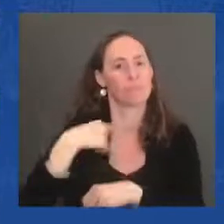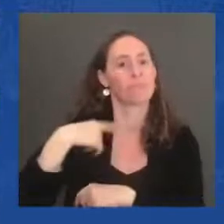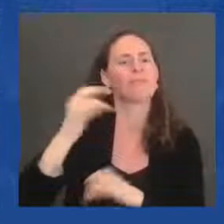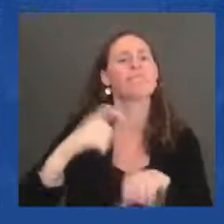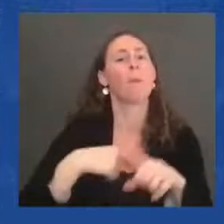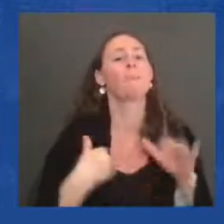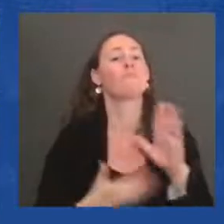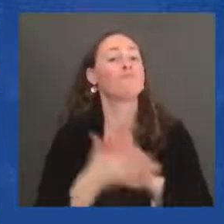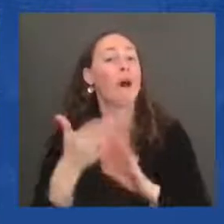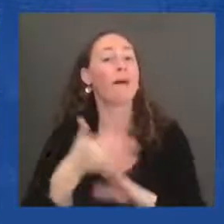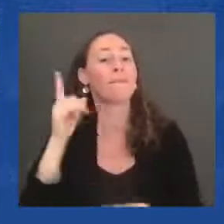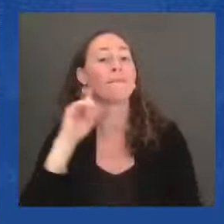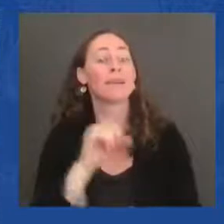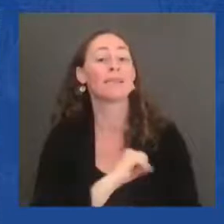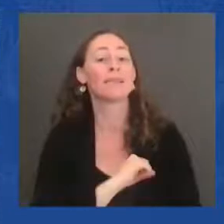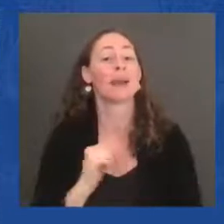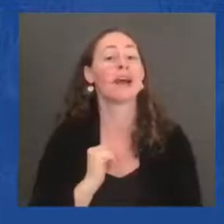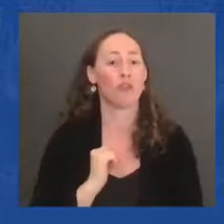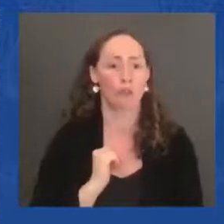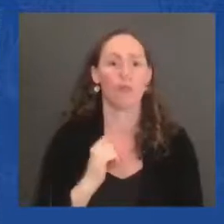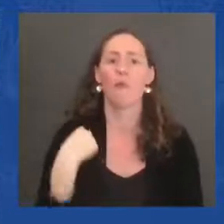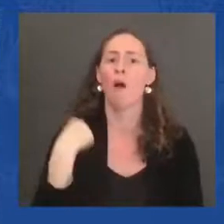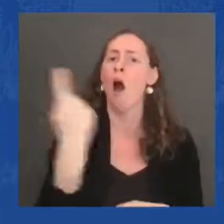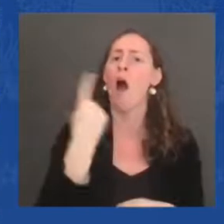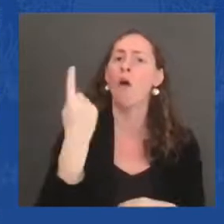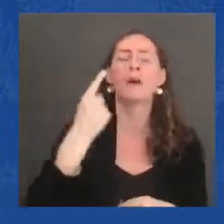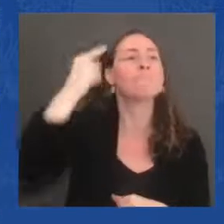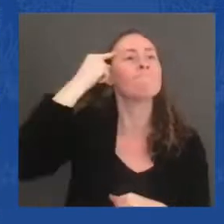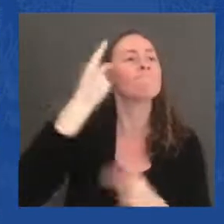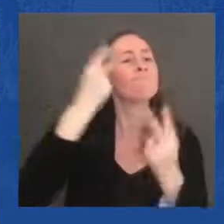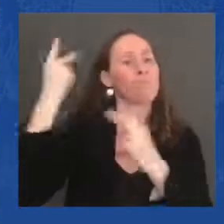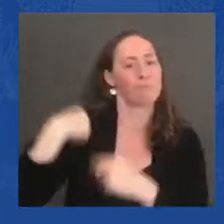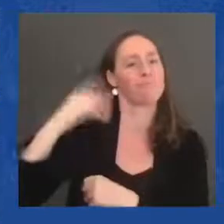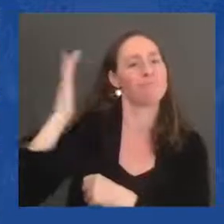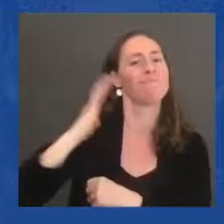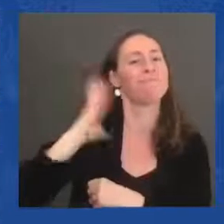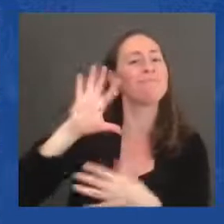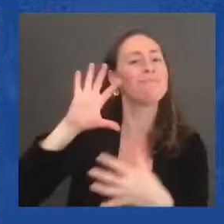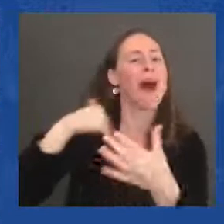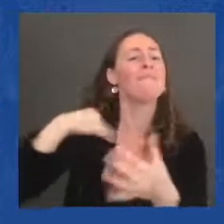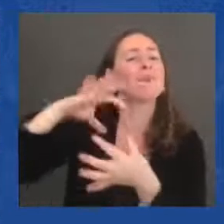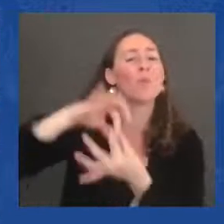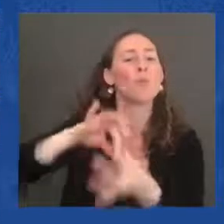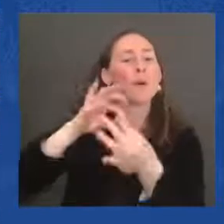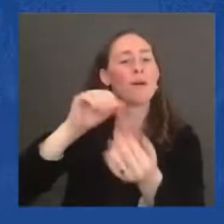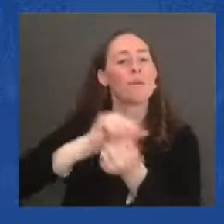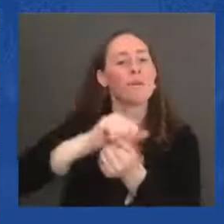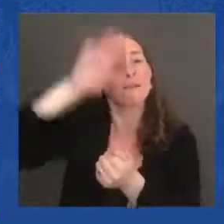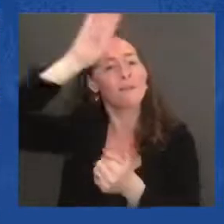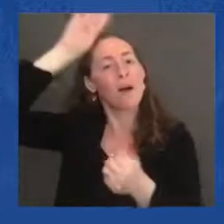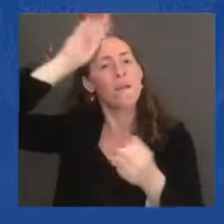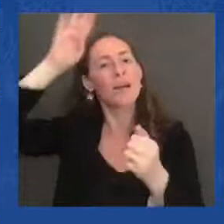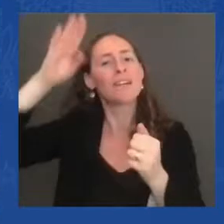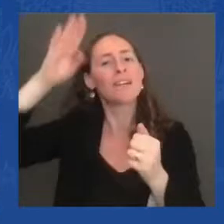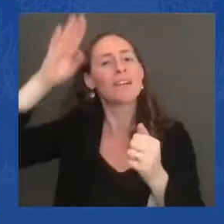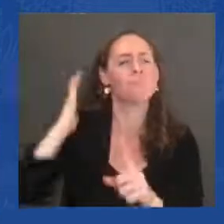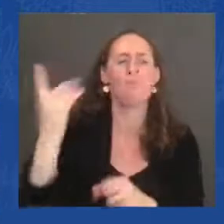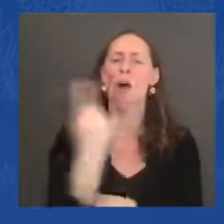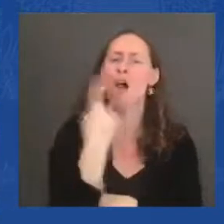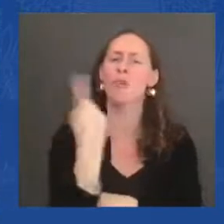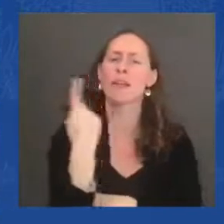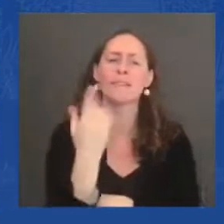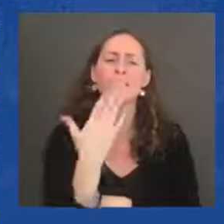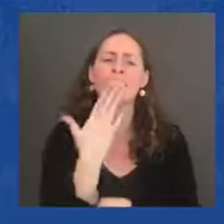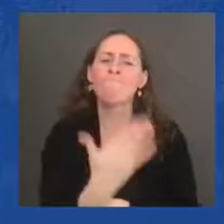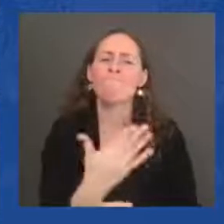any more mass memorial services of the 19 hot shots that I did back in Arizona.